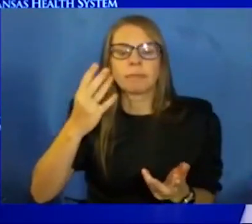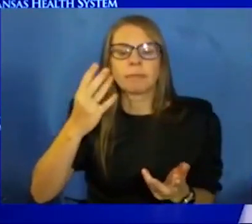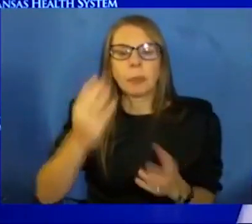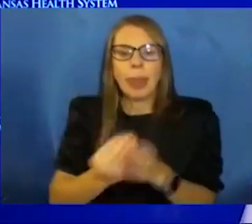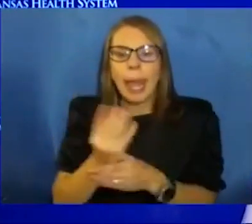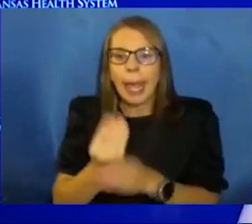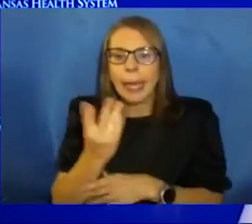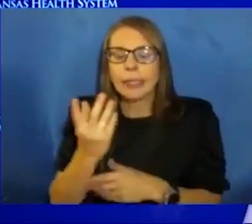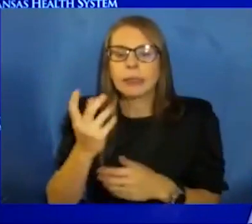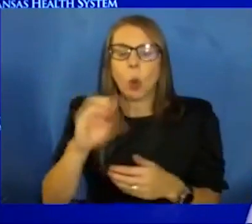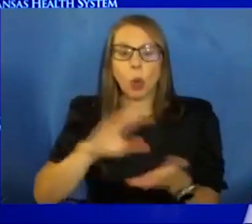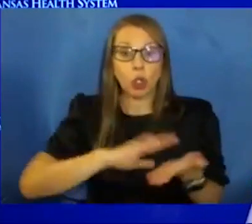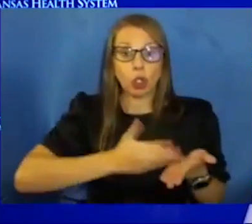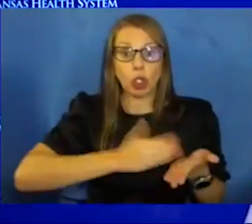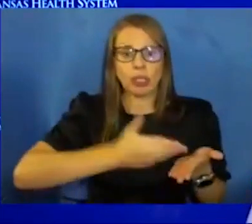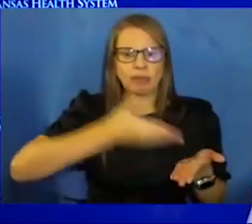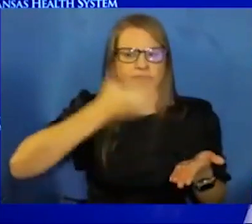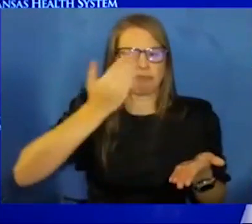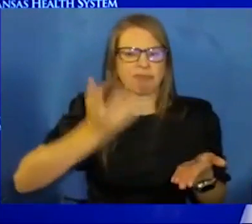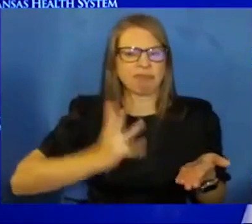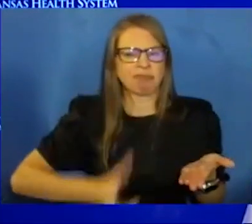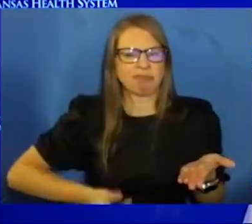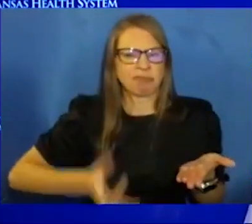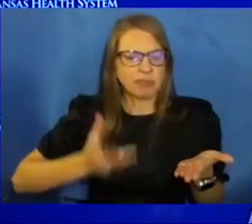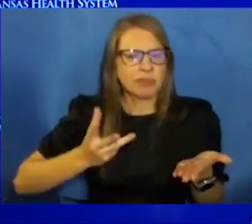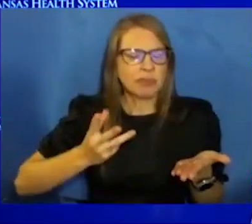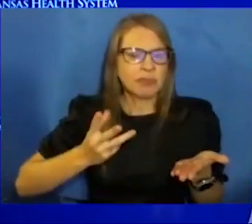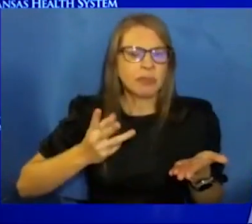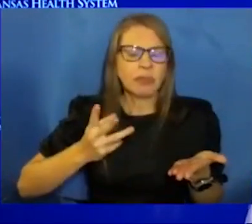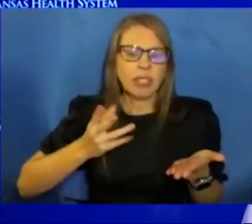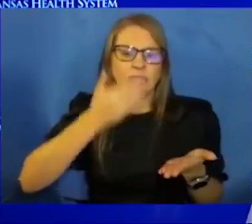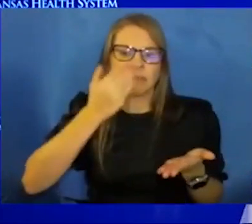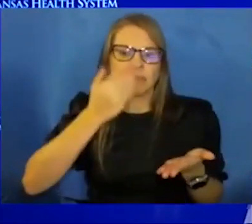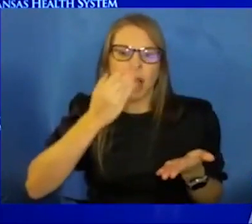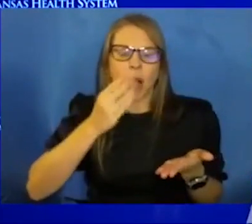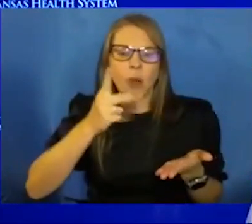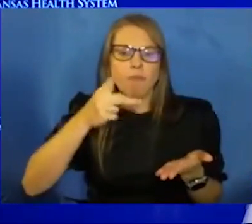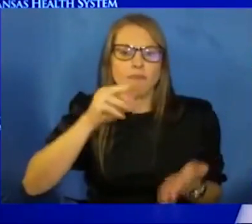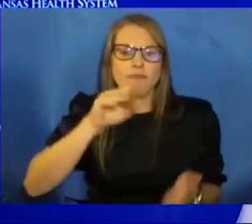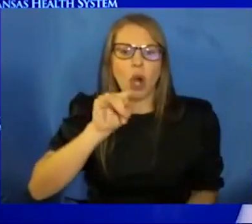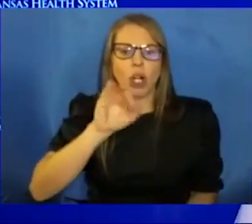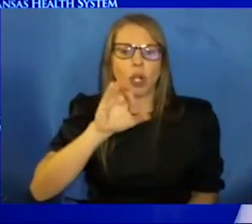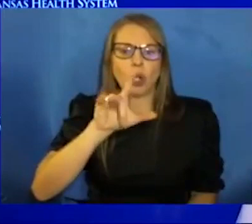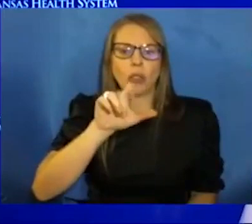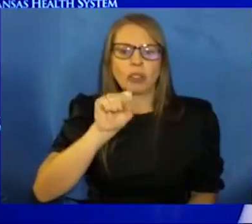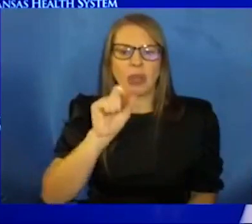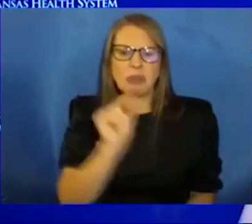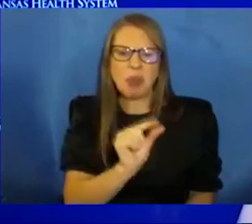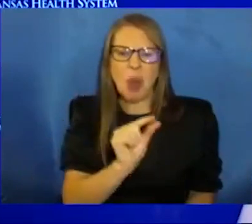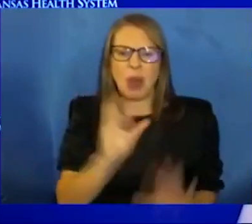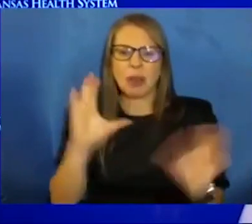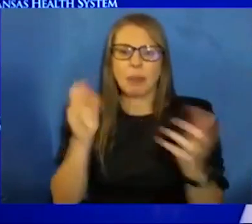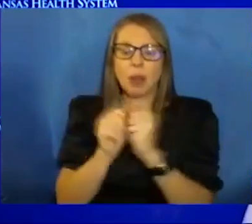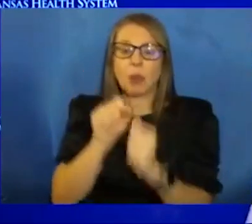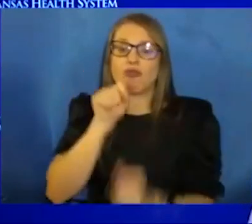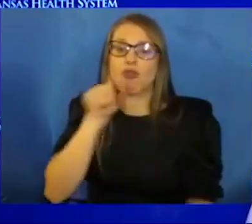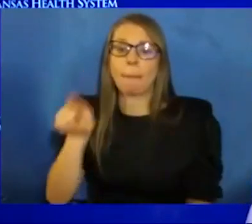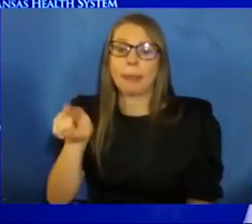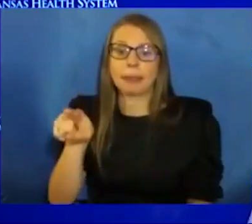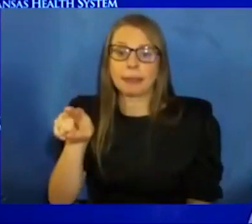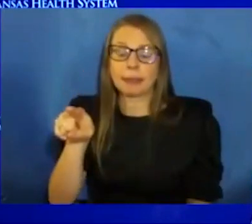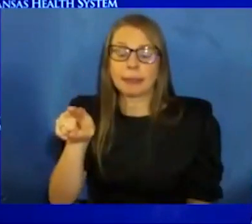get into semantics about size, but just understand that those molecules that you're smelling from, whether you're outdoors and you